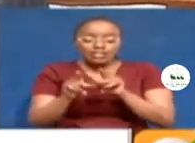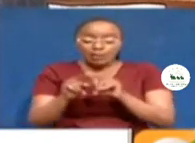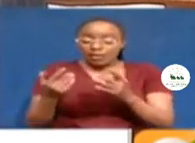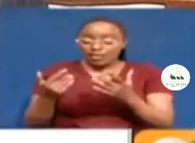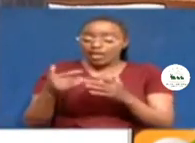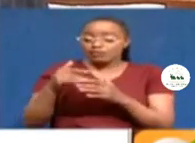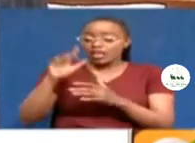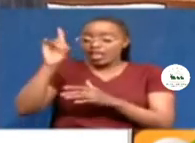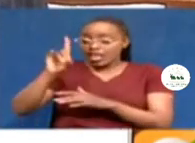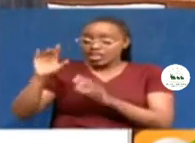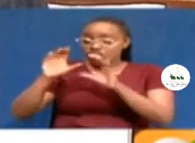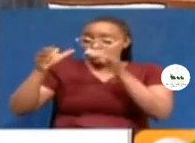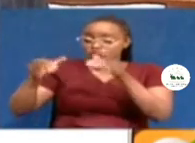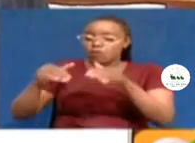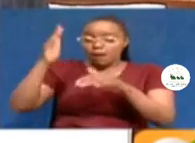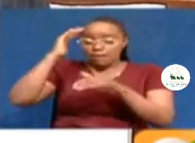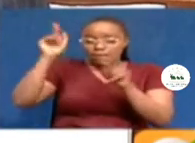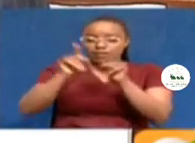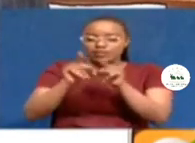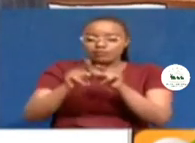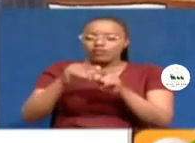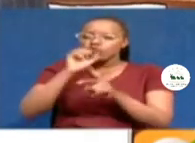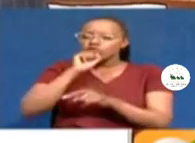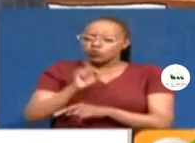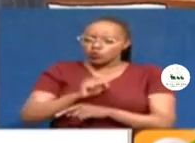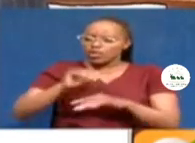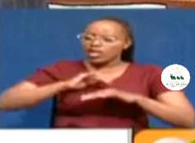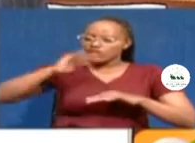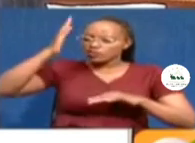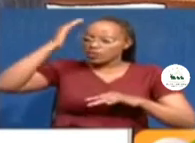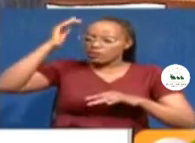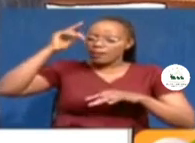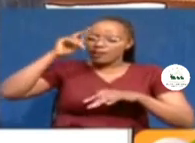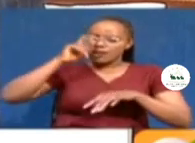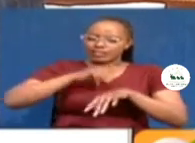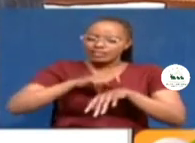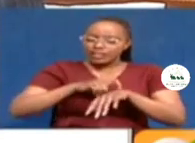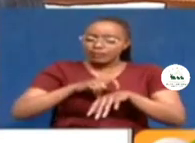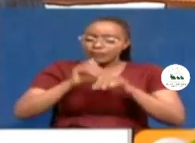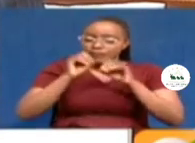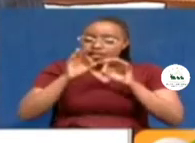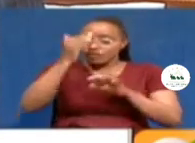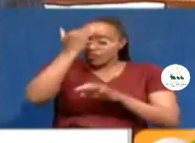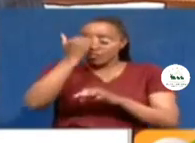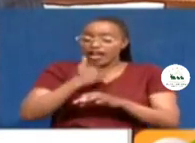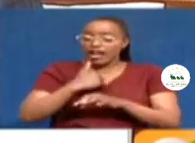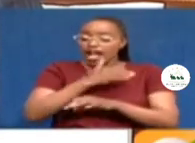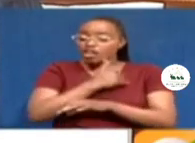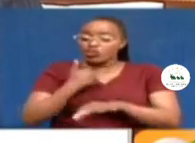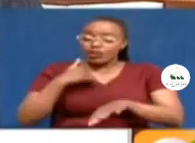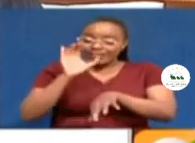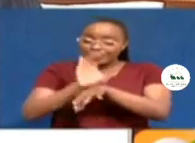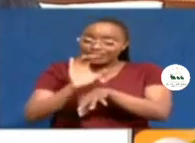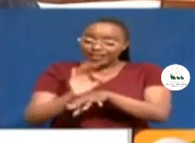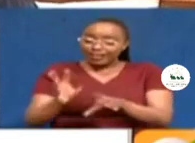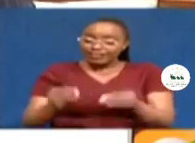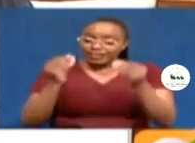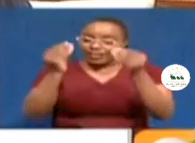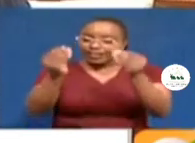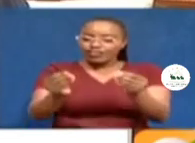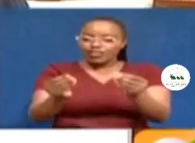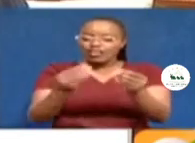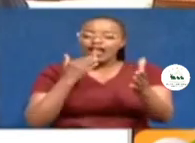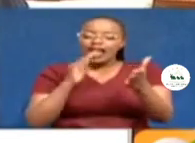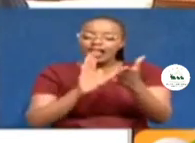clergy. I remember, I was old enough to remember, when if the Catholic Church issued